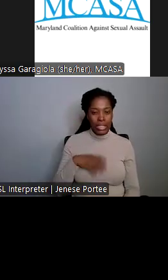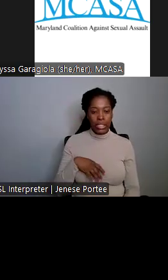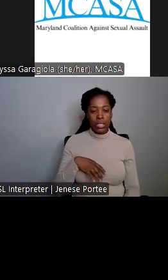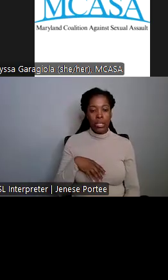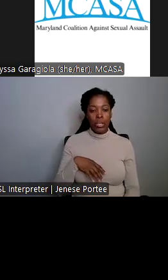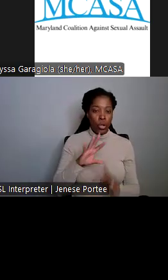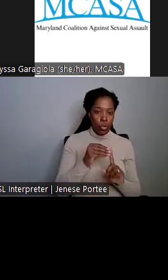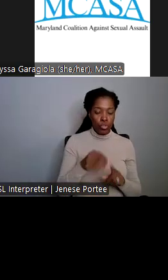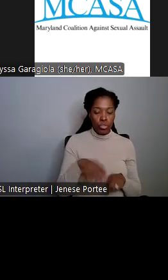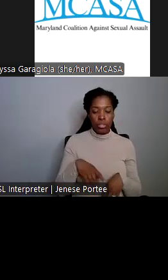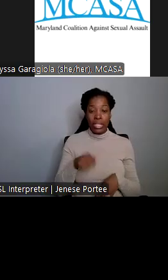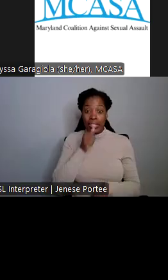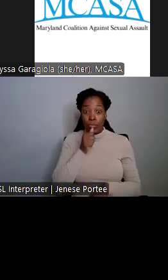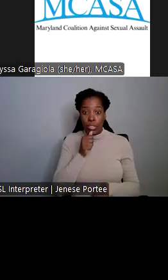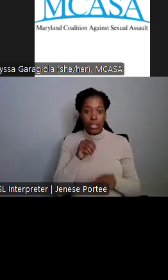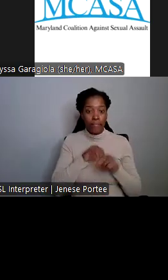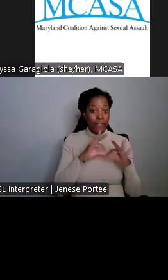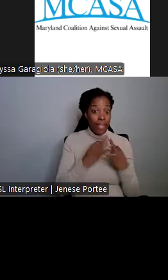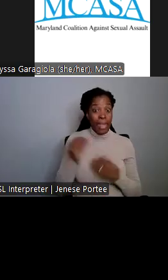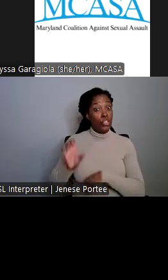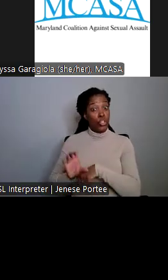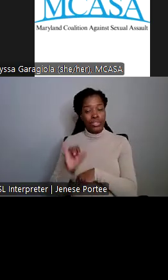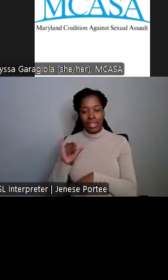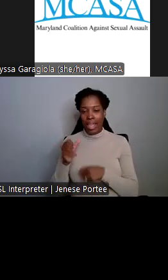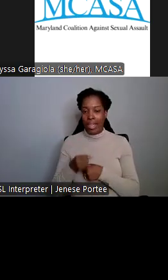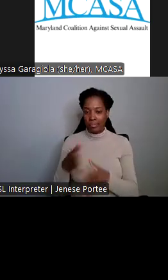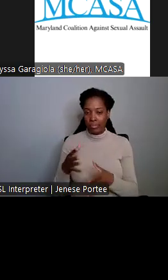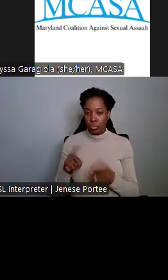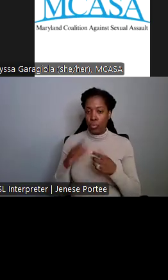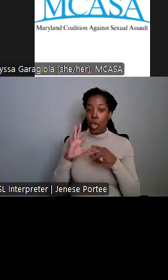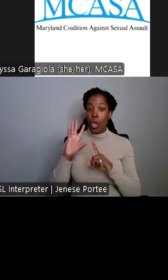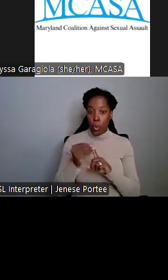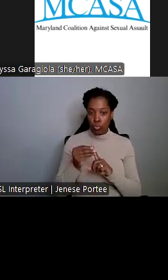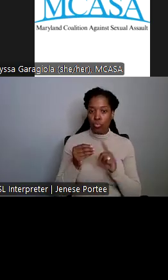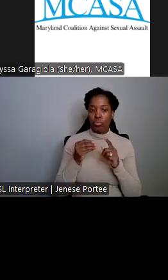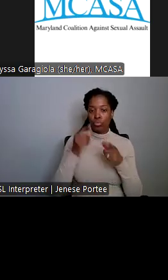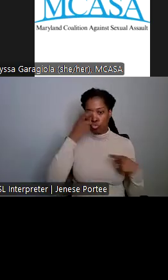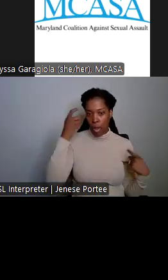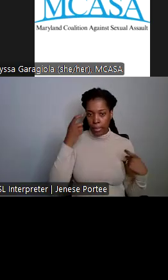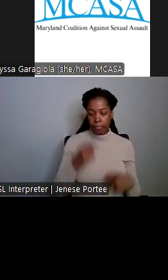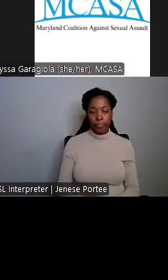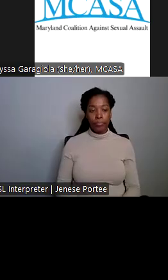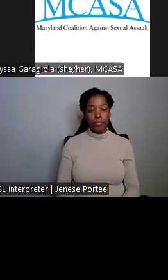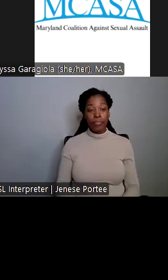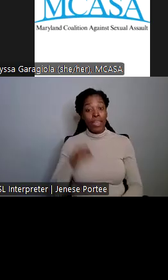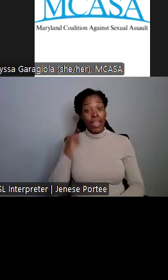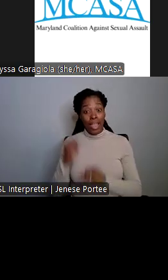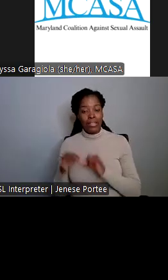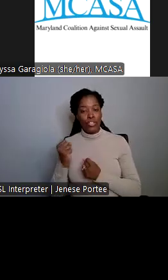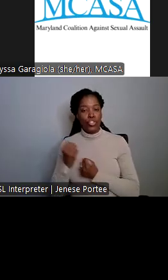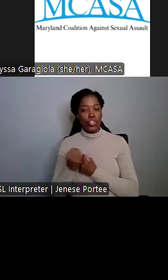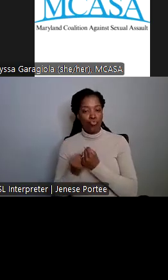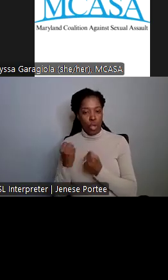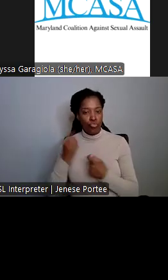churches can also contribute to cultural trauma. And the last one I want to talk about is structural trauma. So,